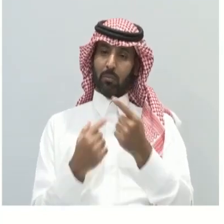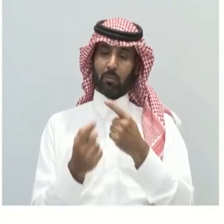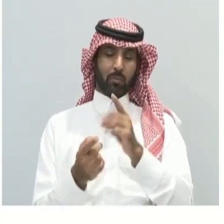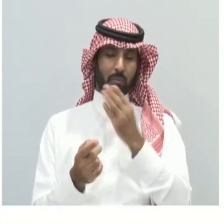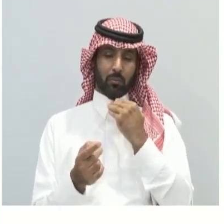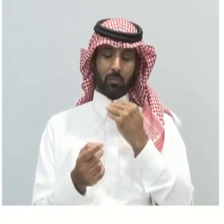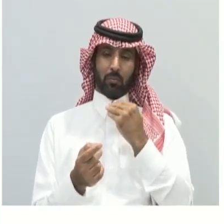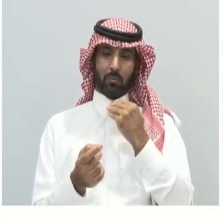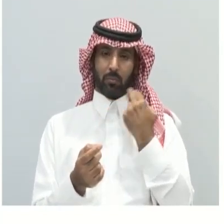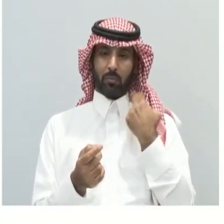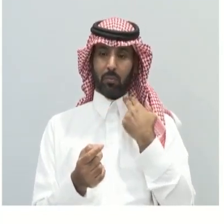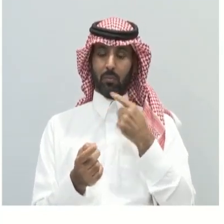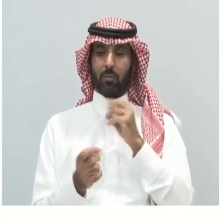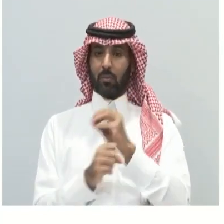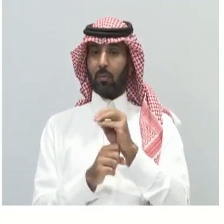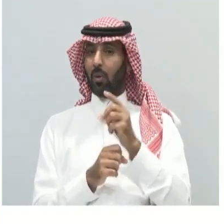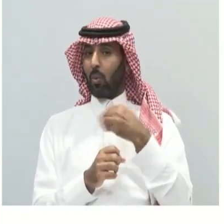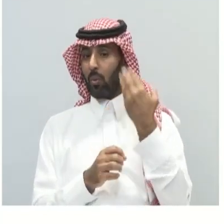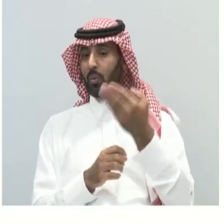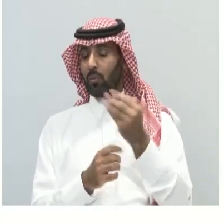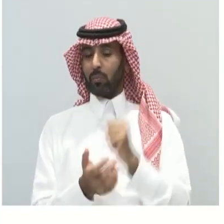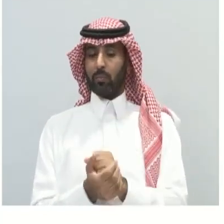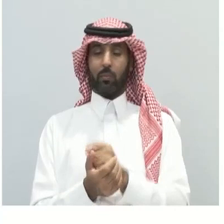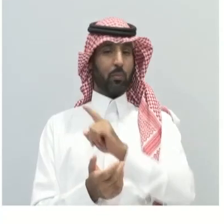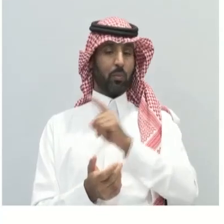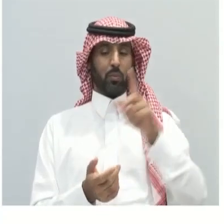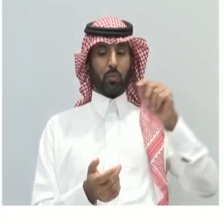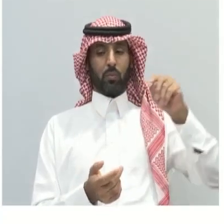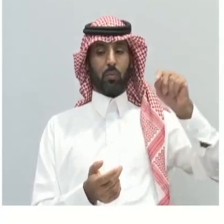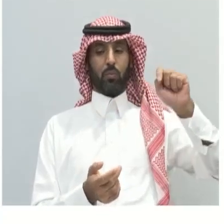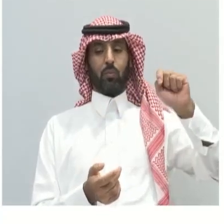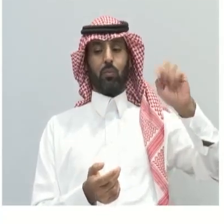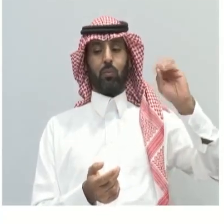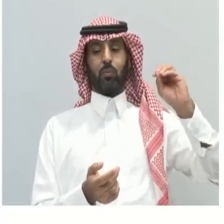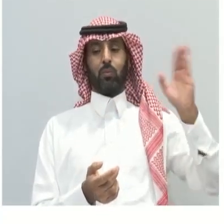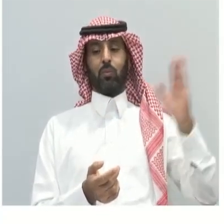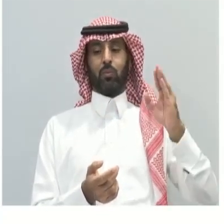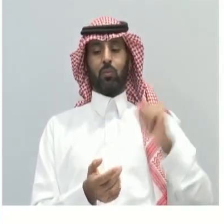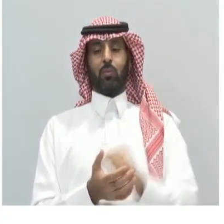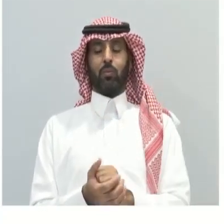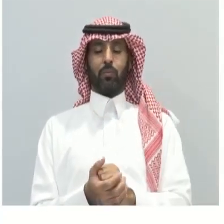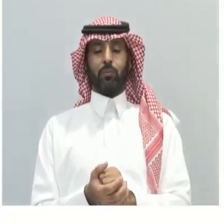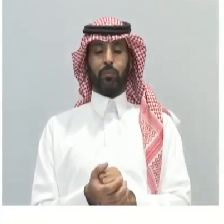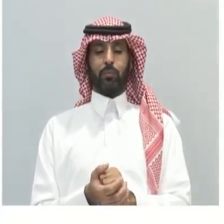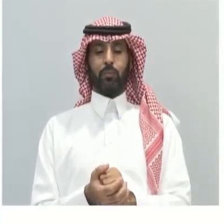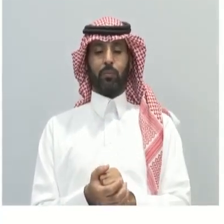not to speak to me or for speak to me? Yes, this is very obvious, not to speak